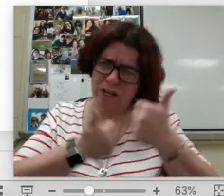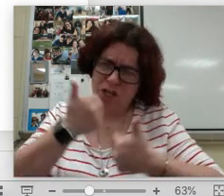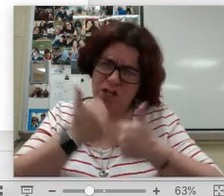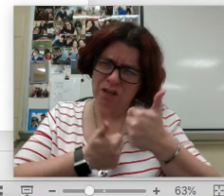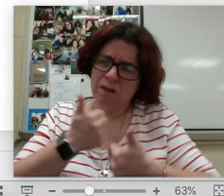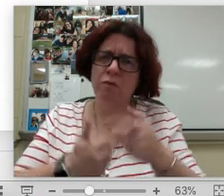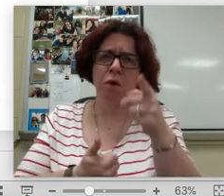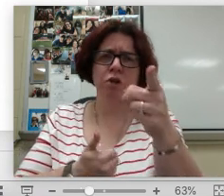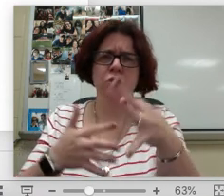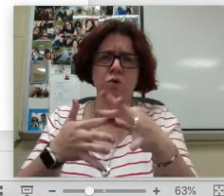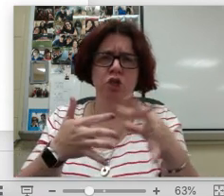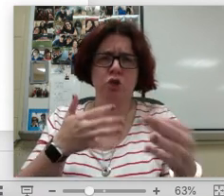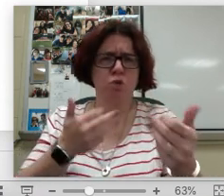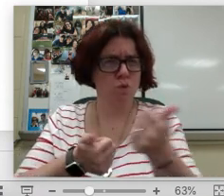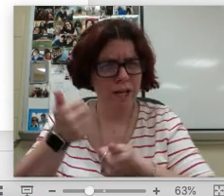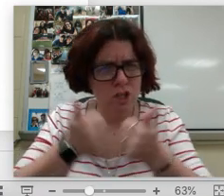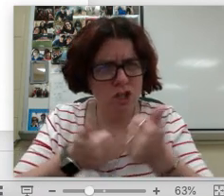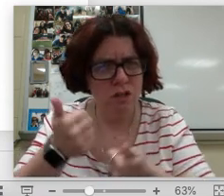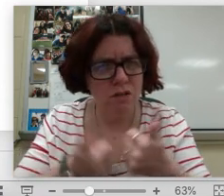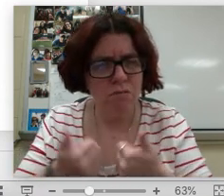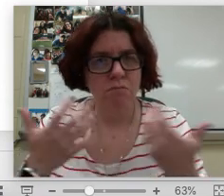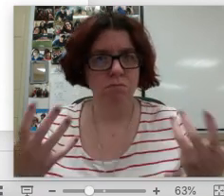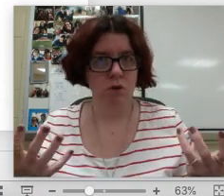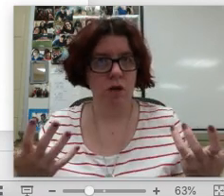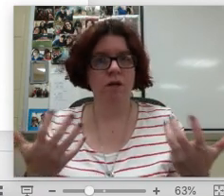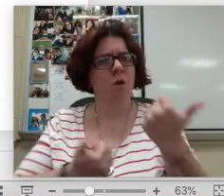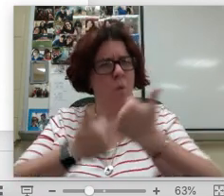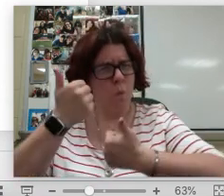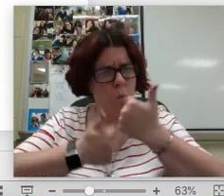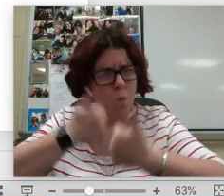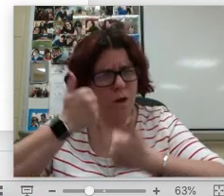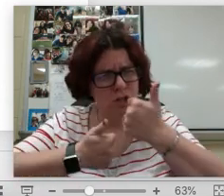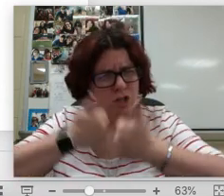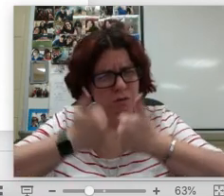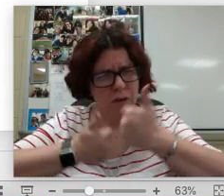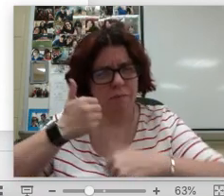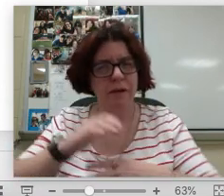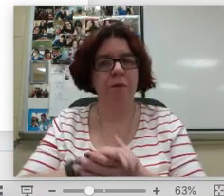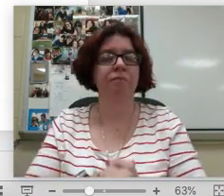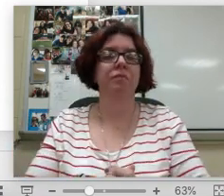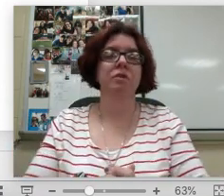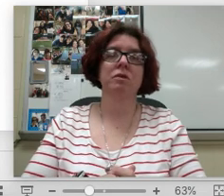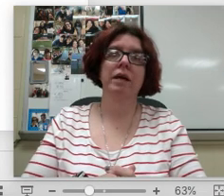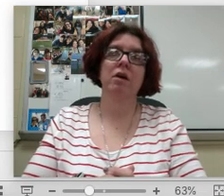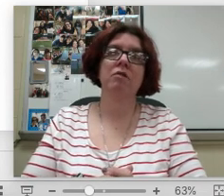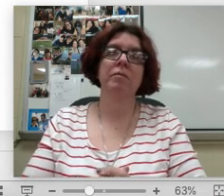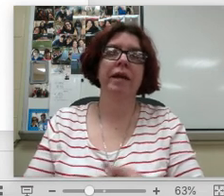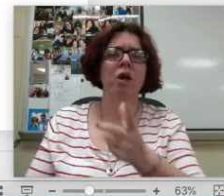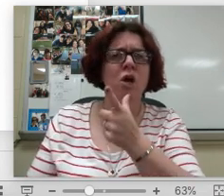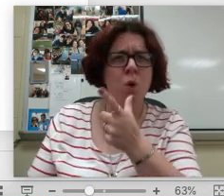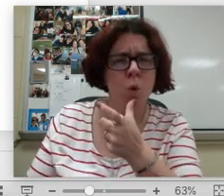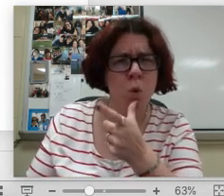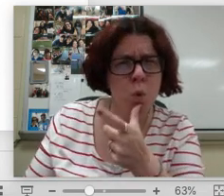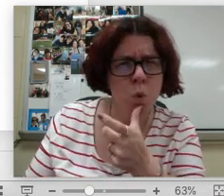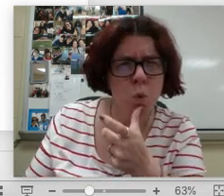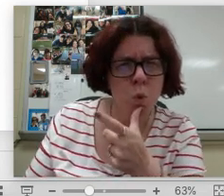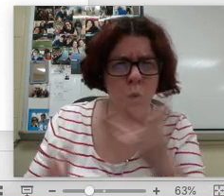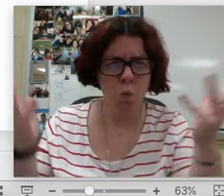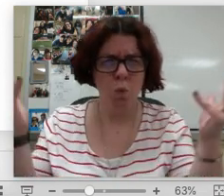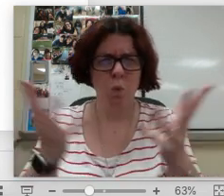sign which. For you choose which. Okay? Which goes up and down. So again, all of them again.